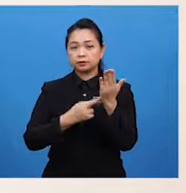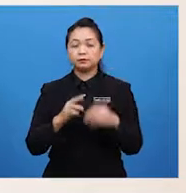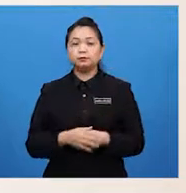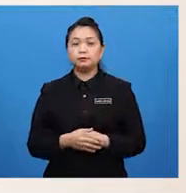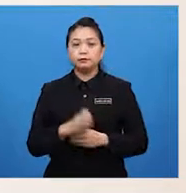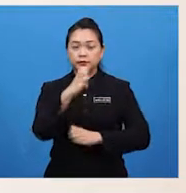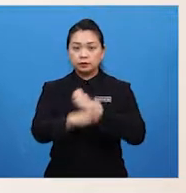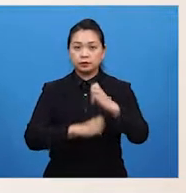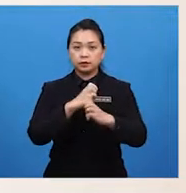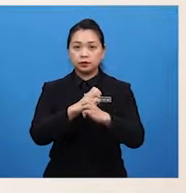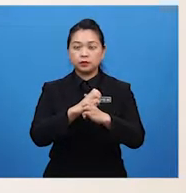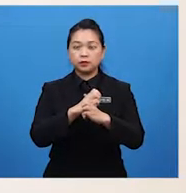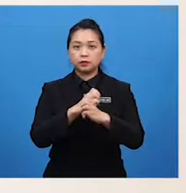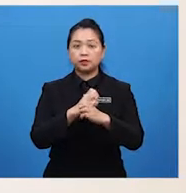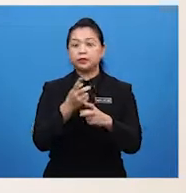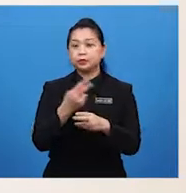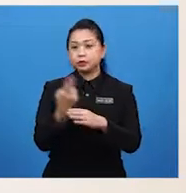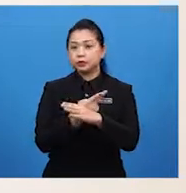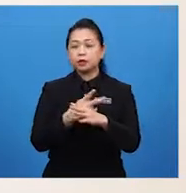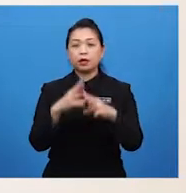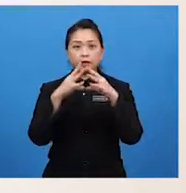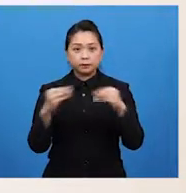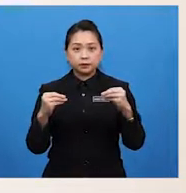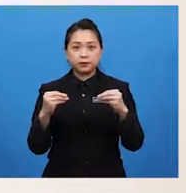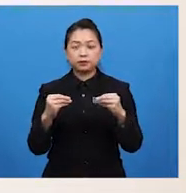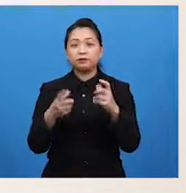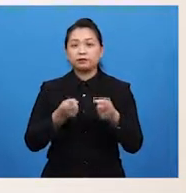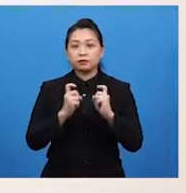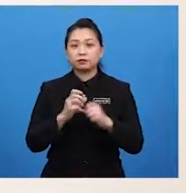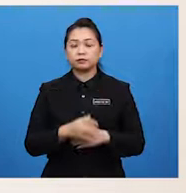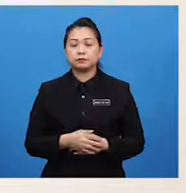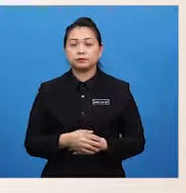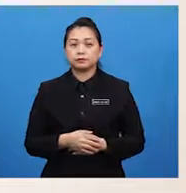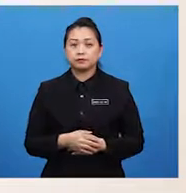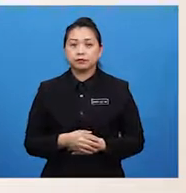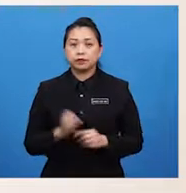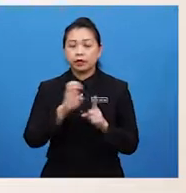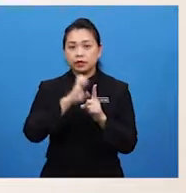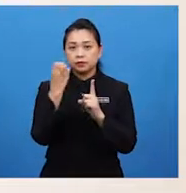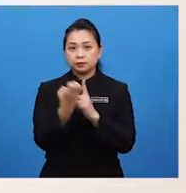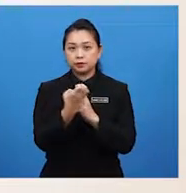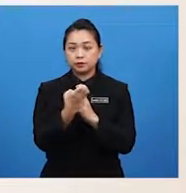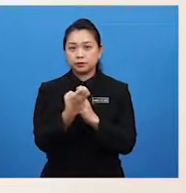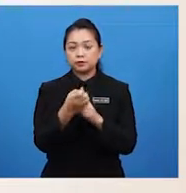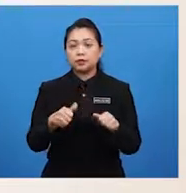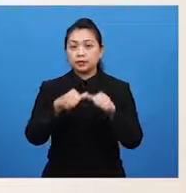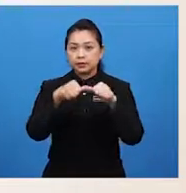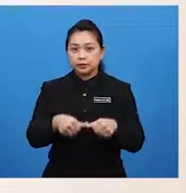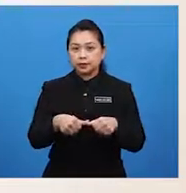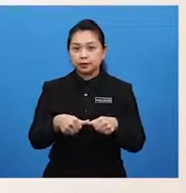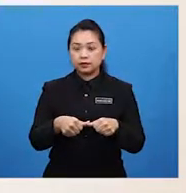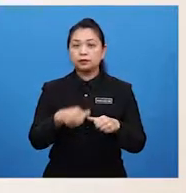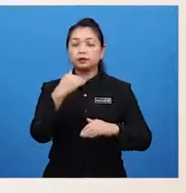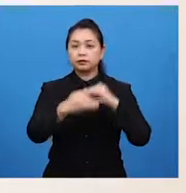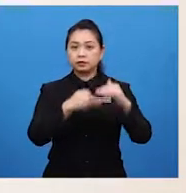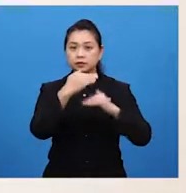resources faster than imagined. To improve the state of the environment, sustainable development,